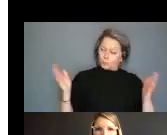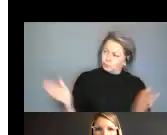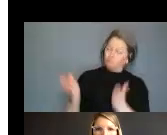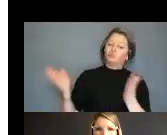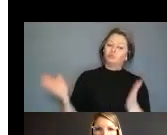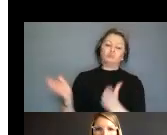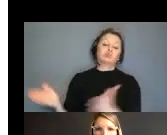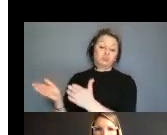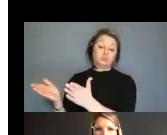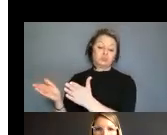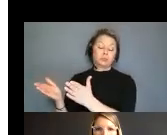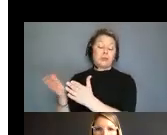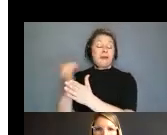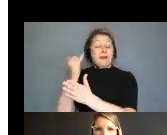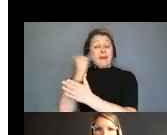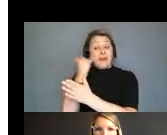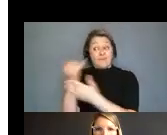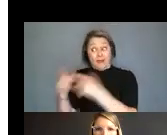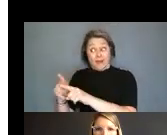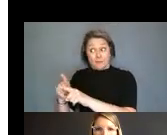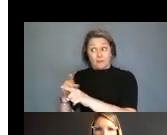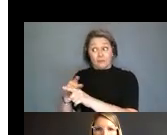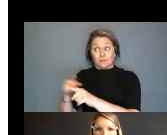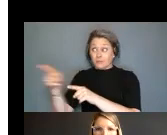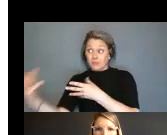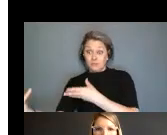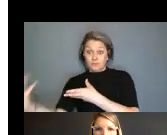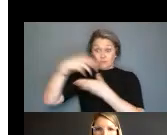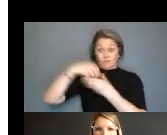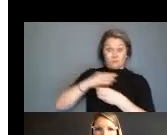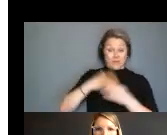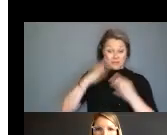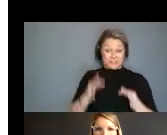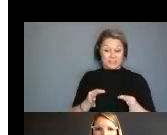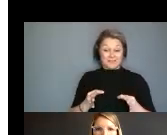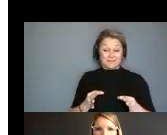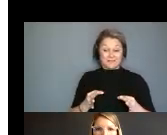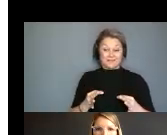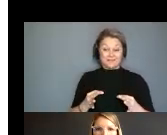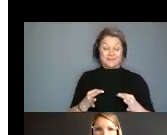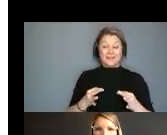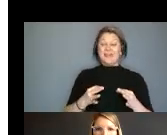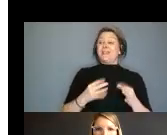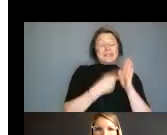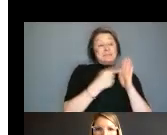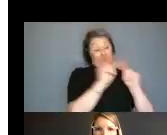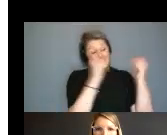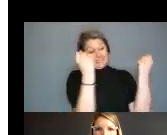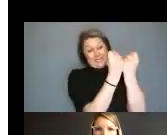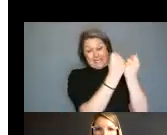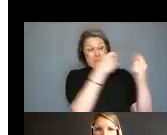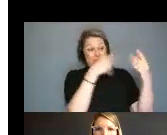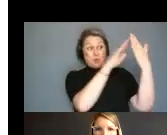we're doing that, then I am involving the adult. And sometimes, again, because this team approach is kind of new, we do